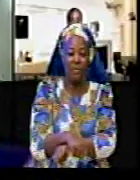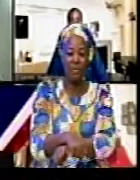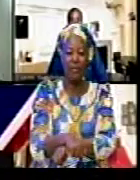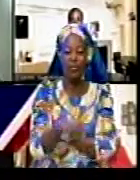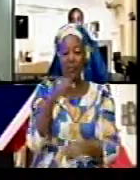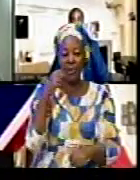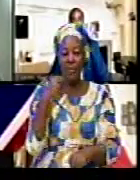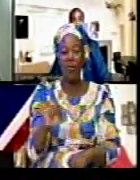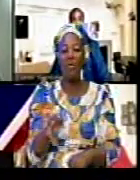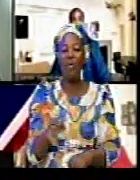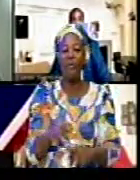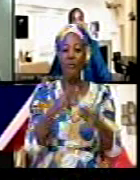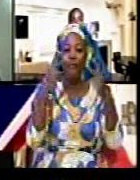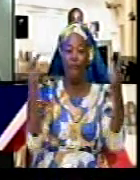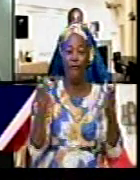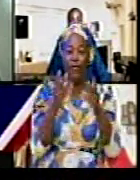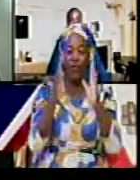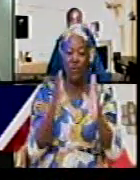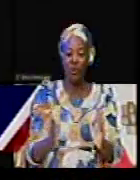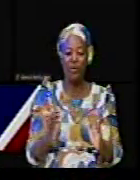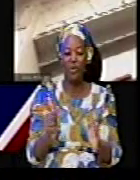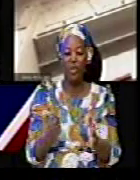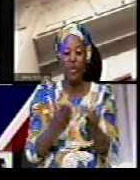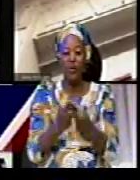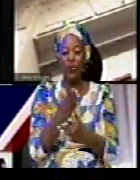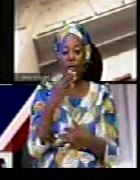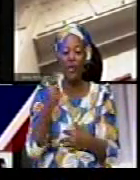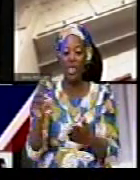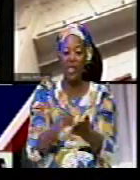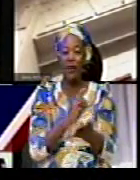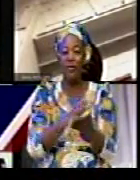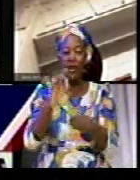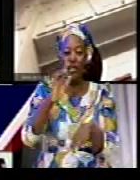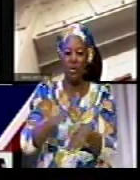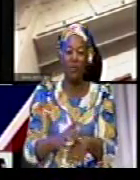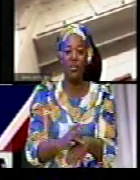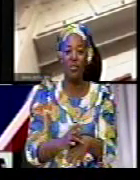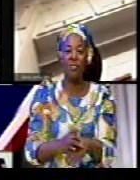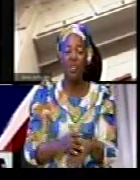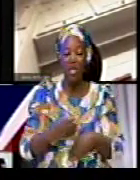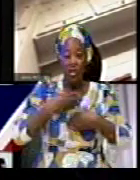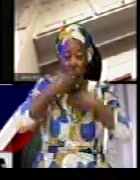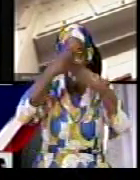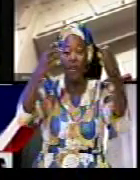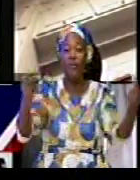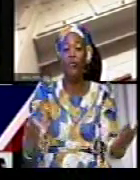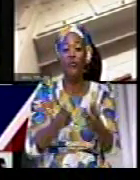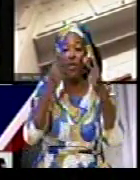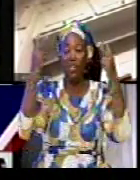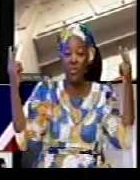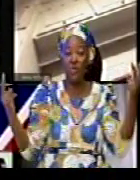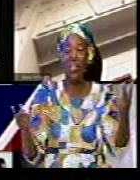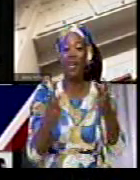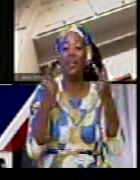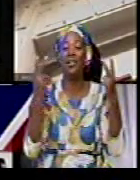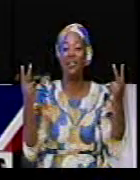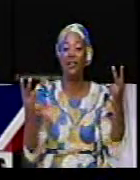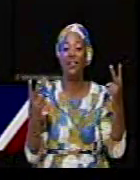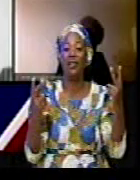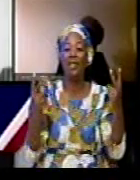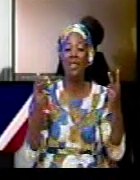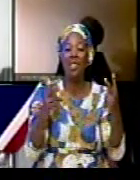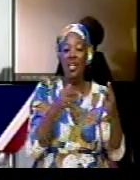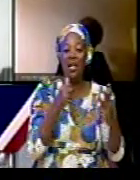of victors through the divine touch. Triumph. Triumph.